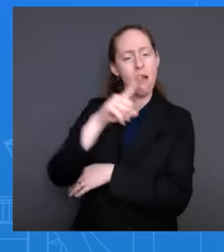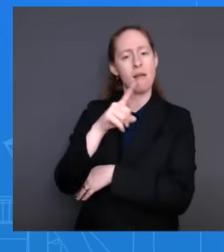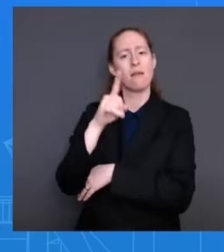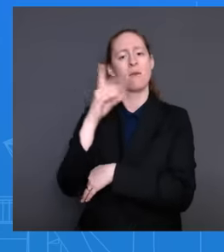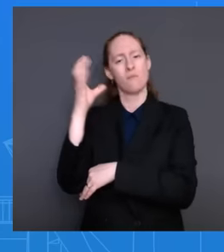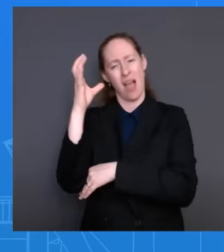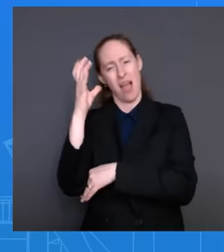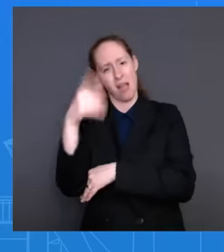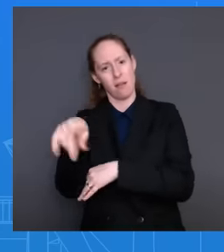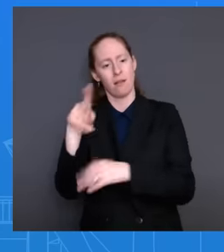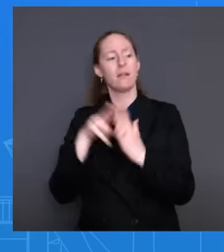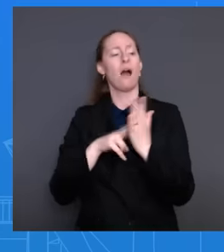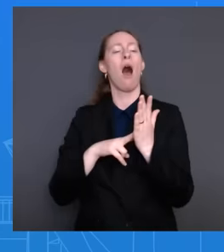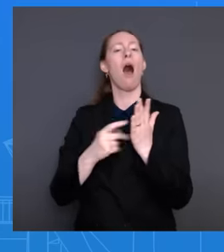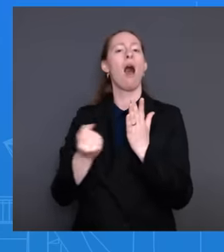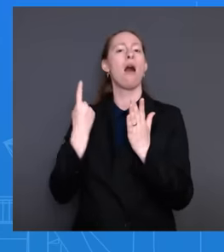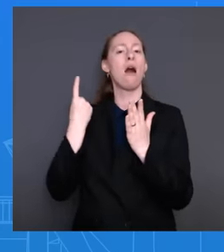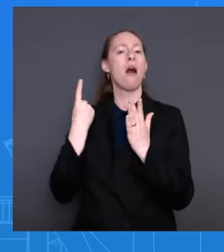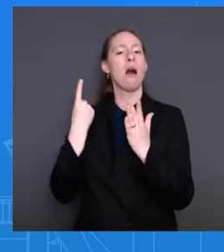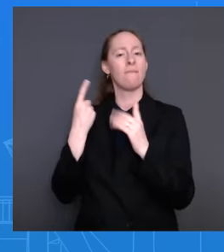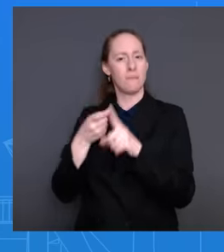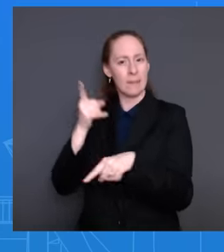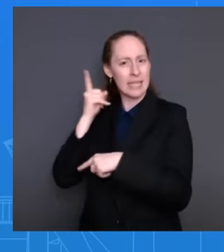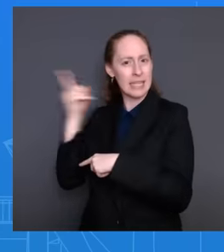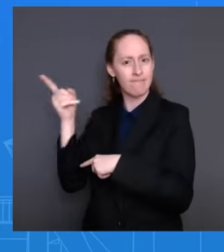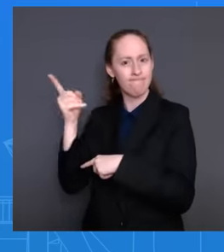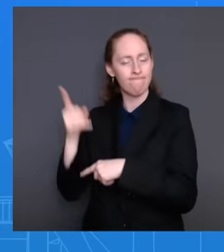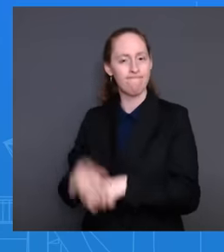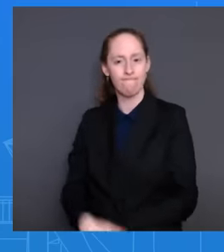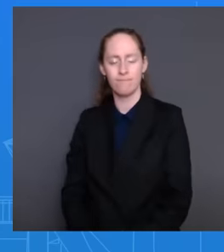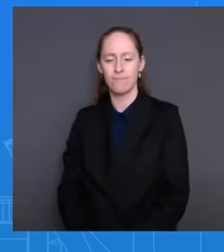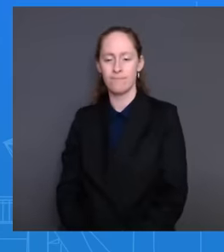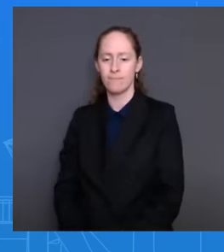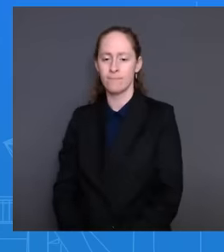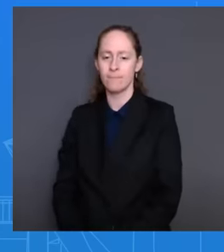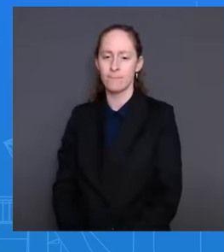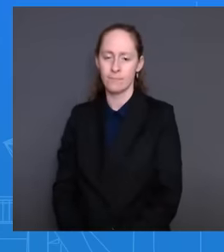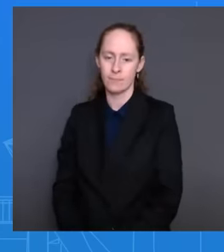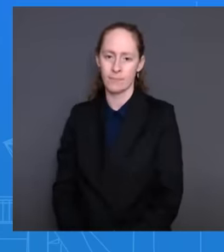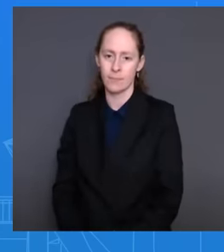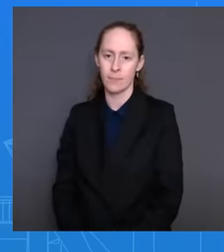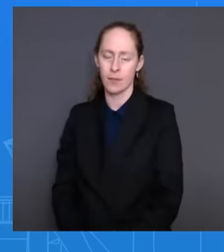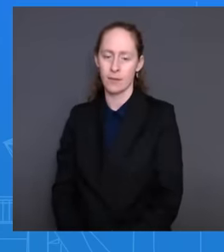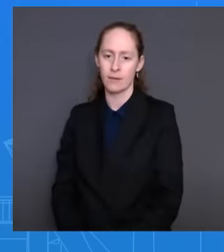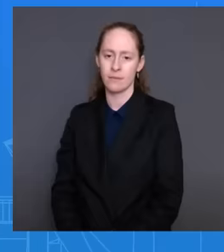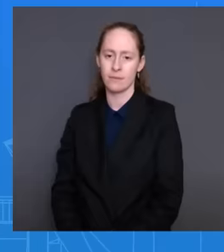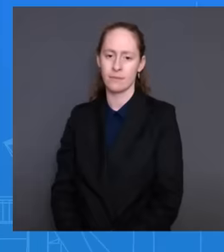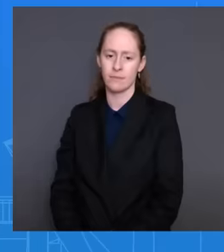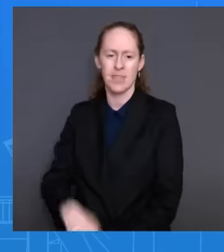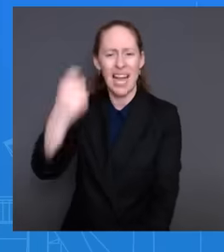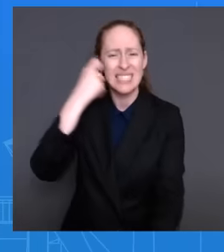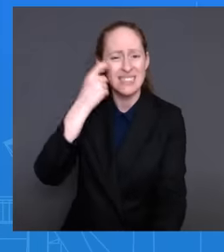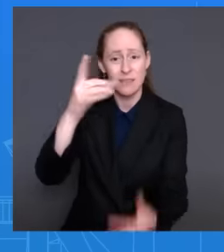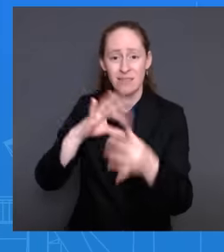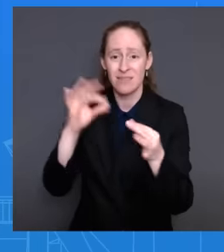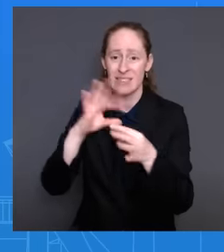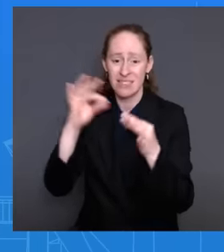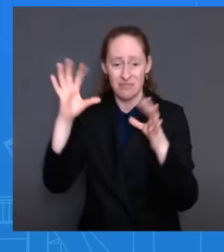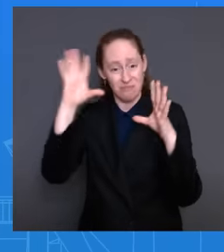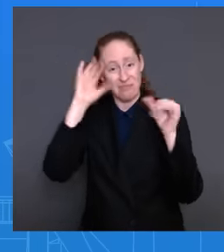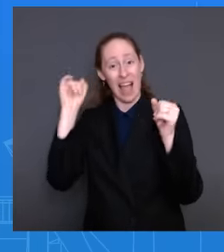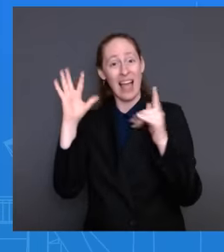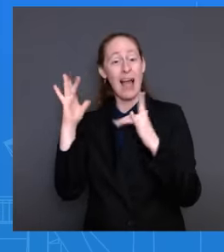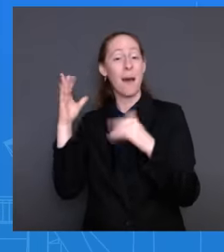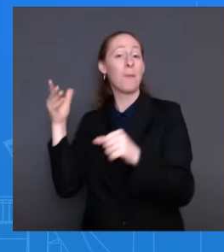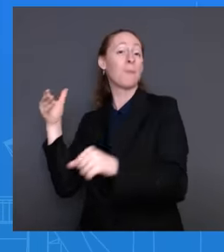so you mentioned the limitations that the president is facing. He also has been blunt. Yeah, he said this yesterday himself. There's only so much that he can do, that much of this is in the hands of